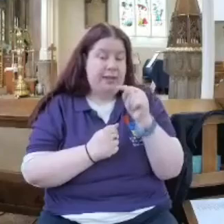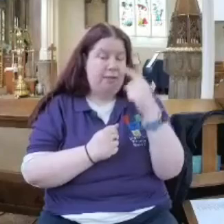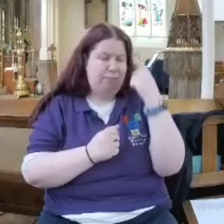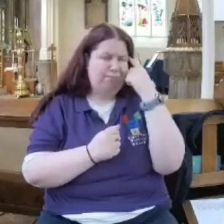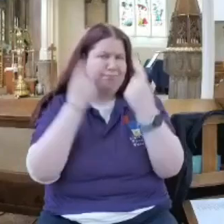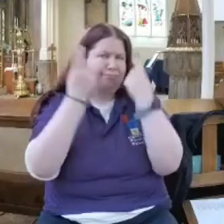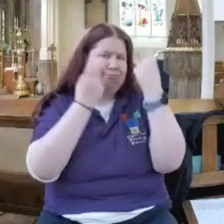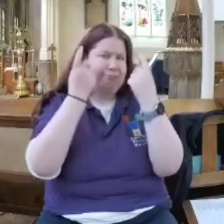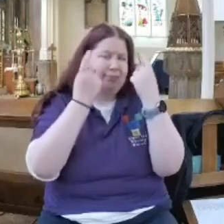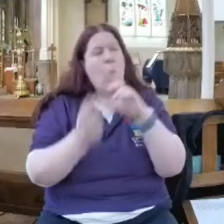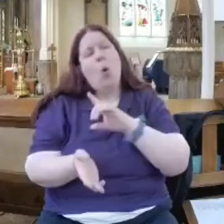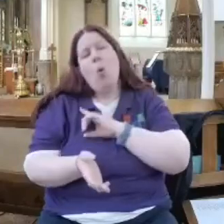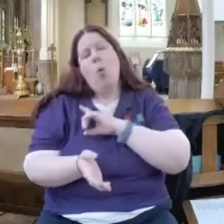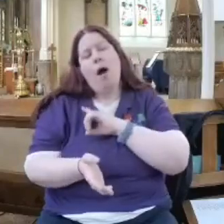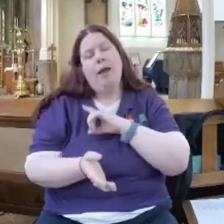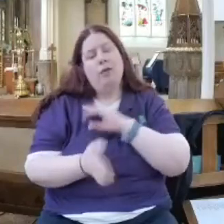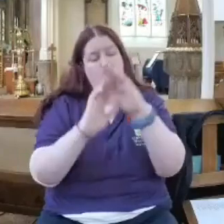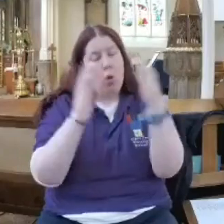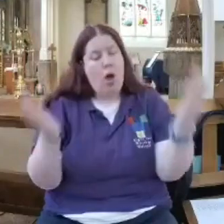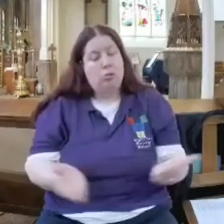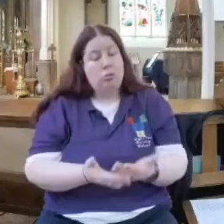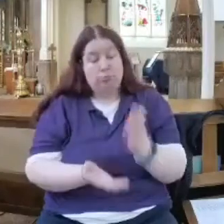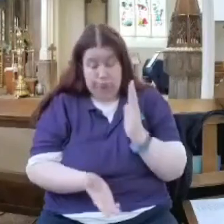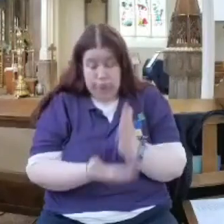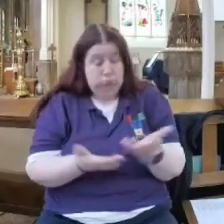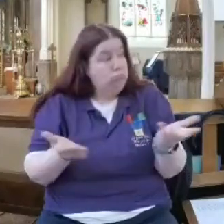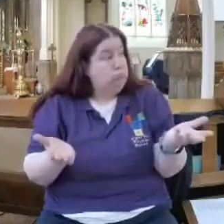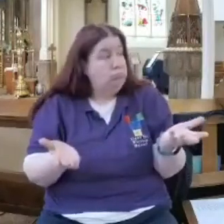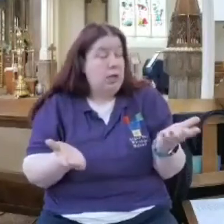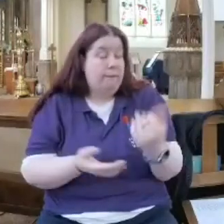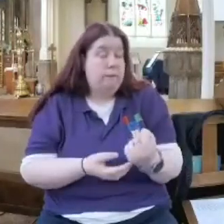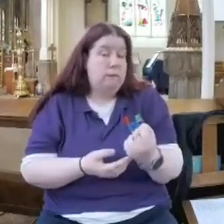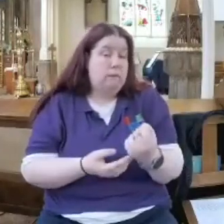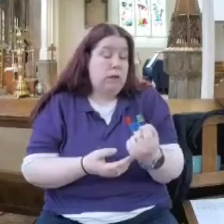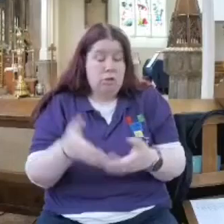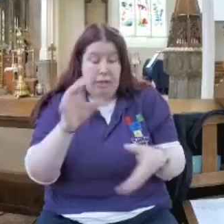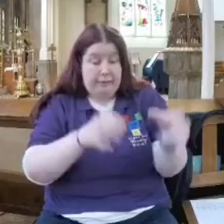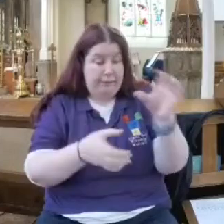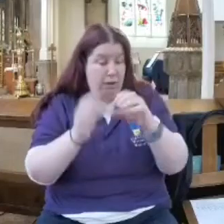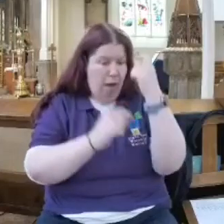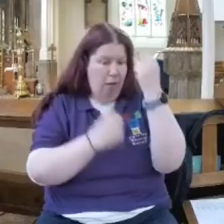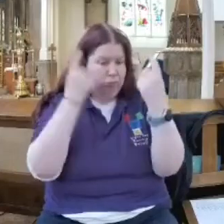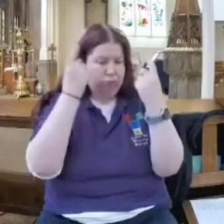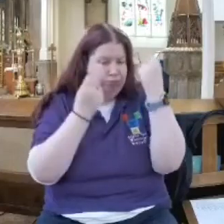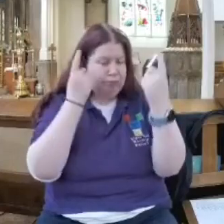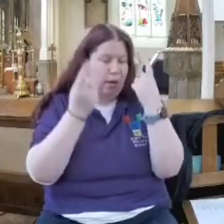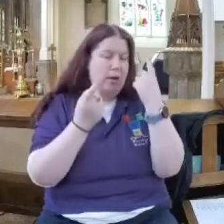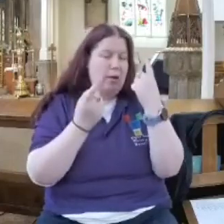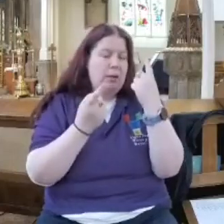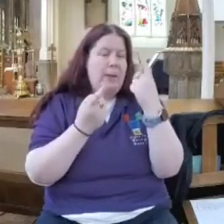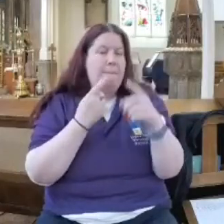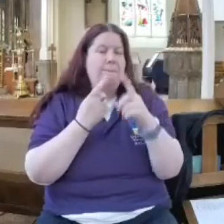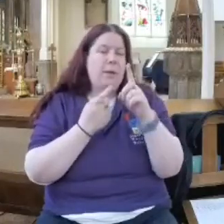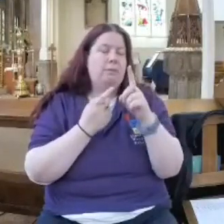of why the universe exists. They say scientific ideas actually address a